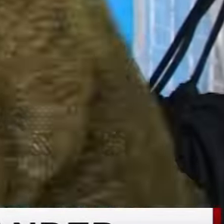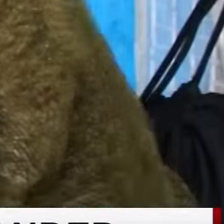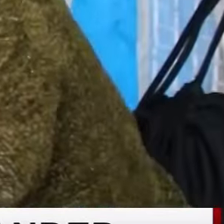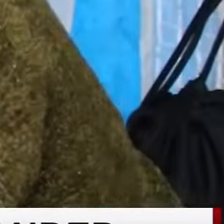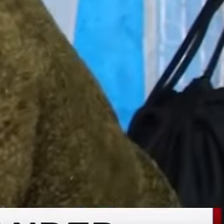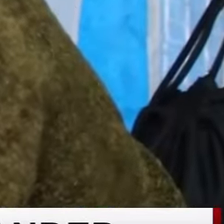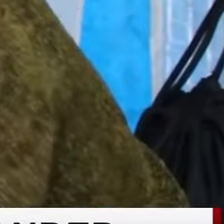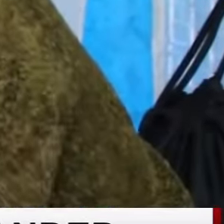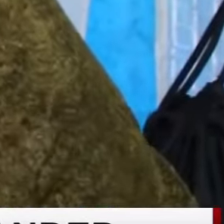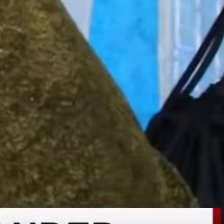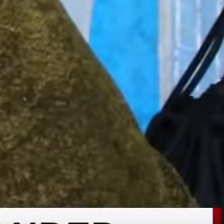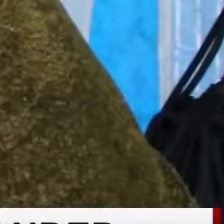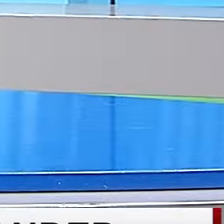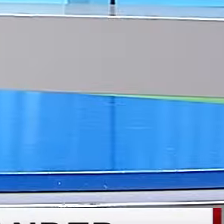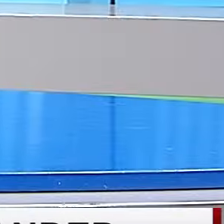Zanis, Mumbwa.